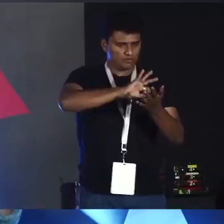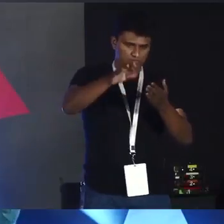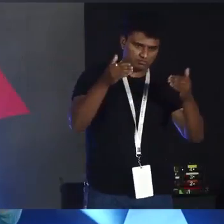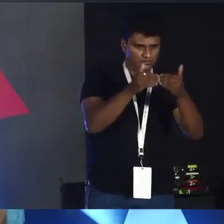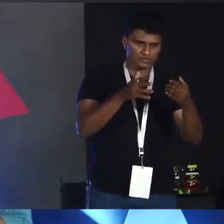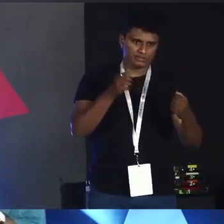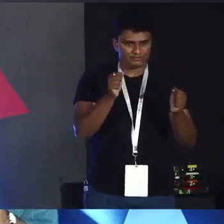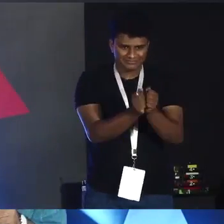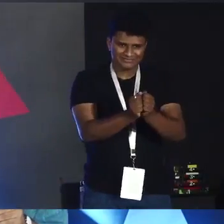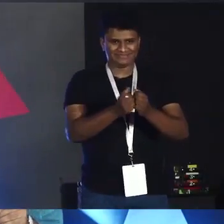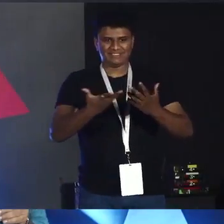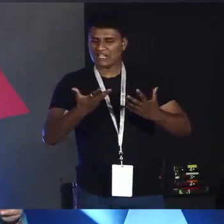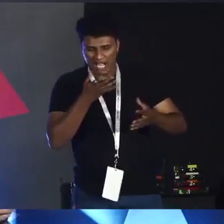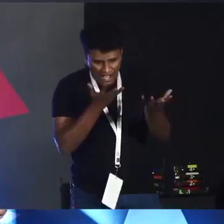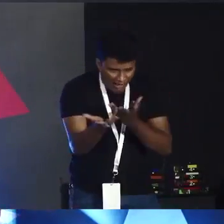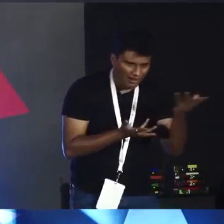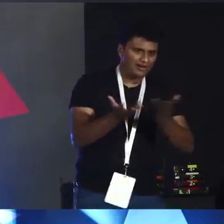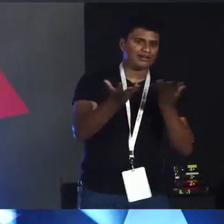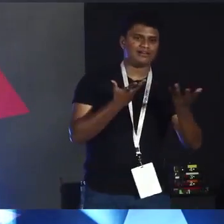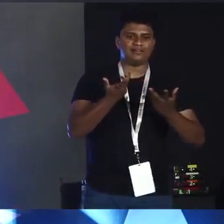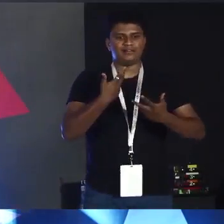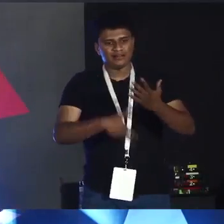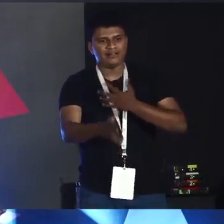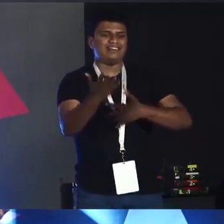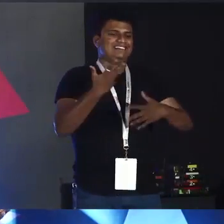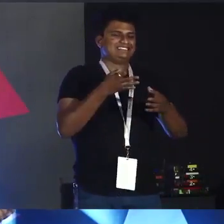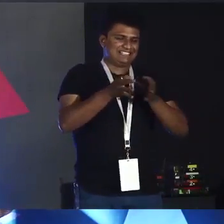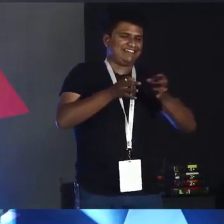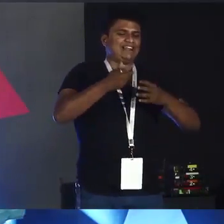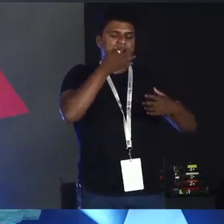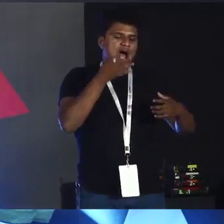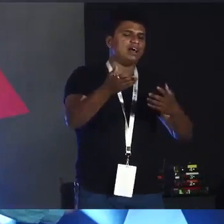the footpath, early morning used to go, outside LNJP hospital in Delhi they used to stay.